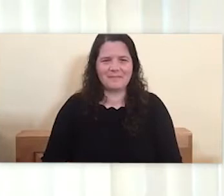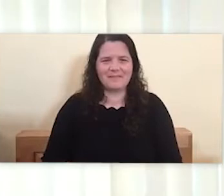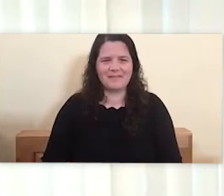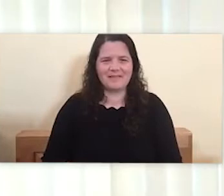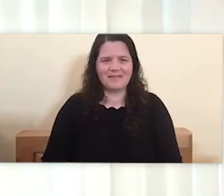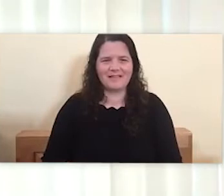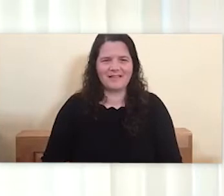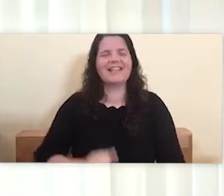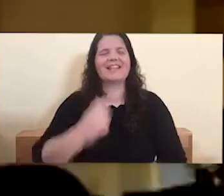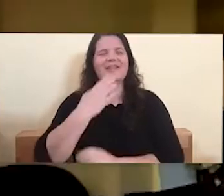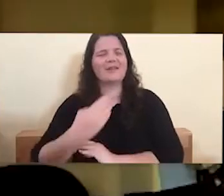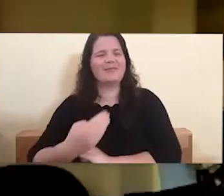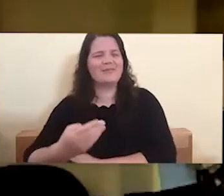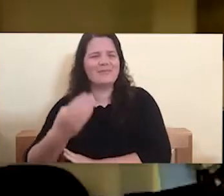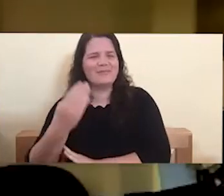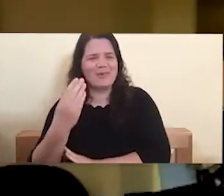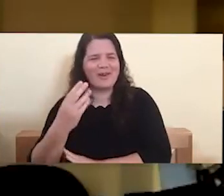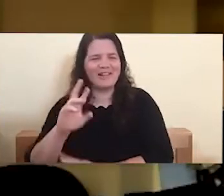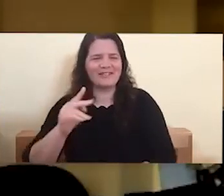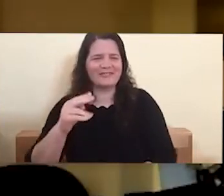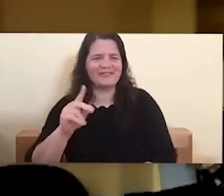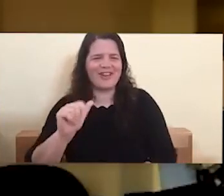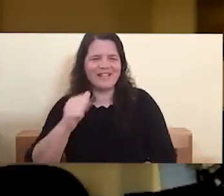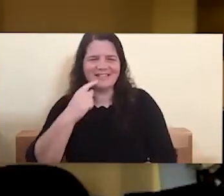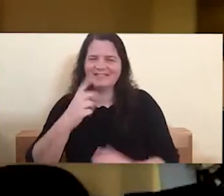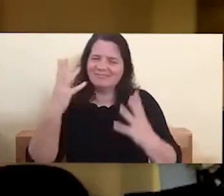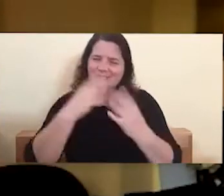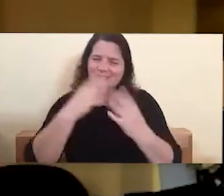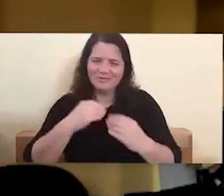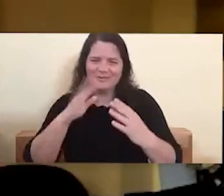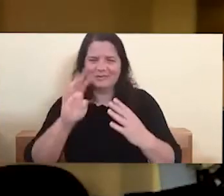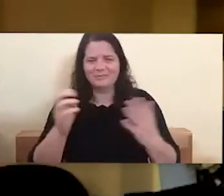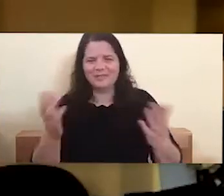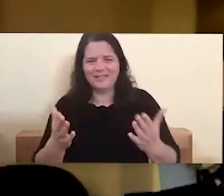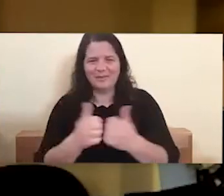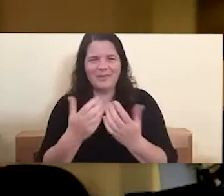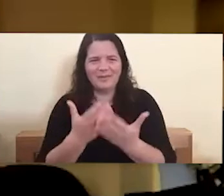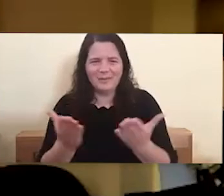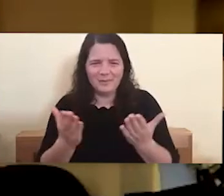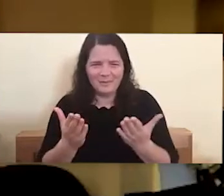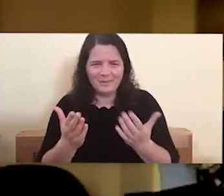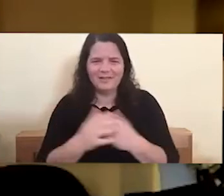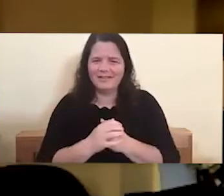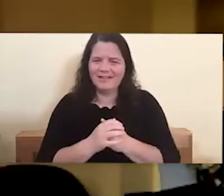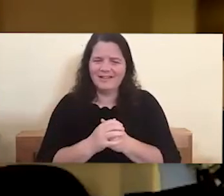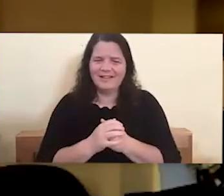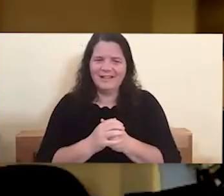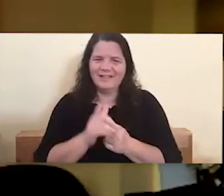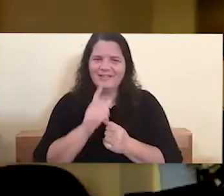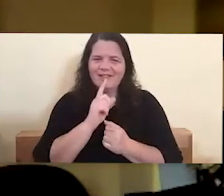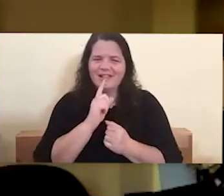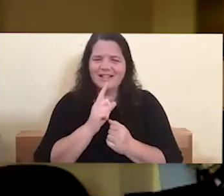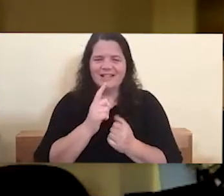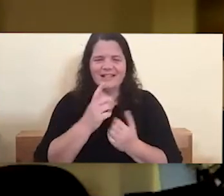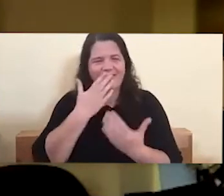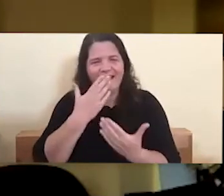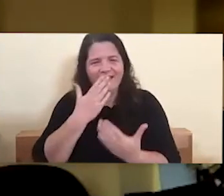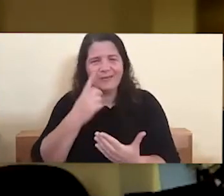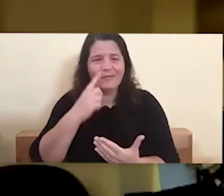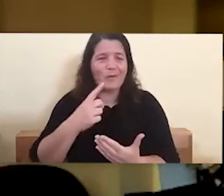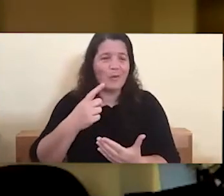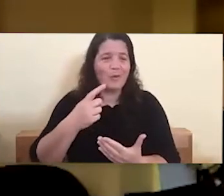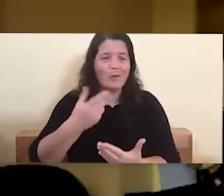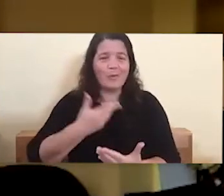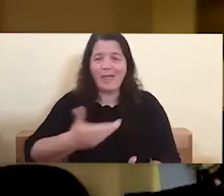Good morning. Good morning. Good morning. It's beautiful to be with you. I really thank you for welcoming me into